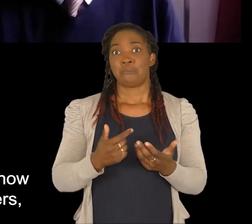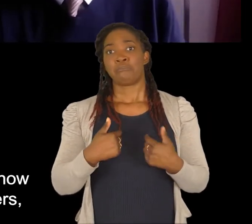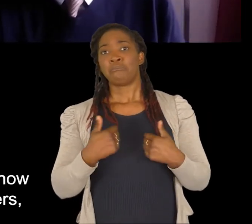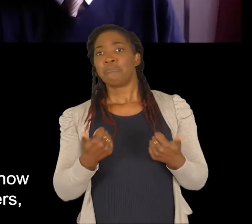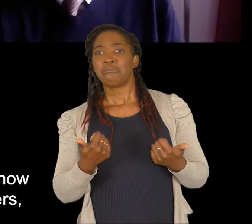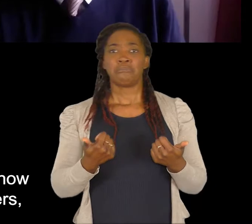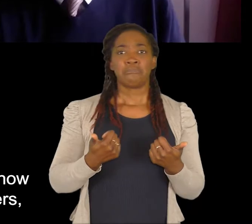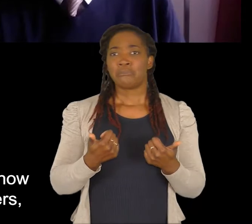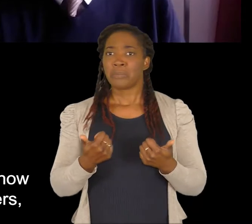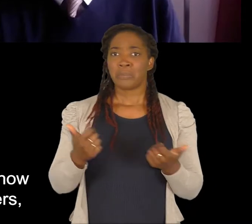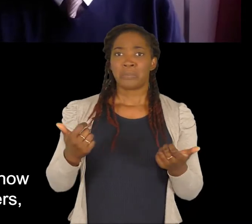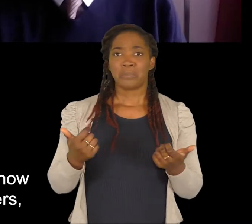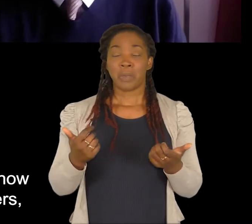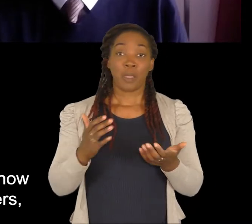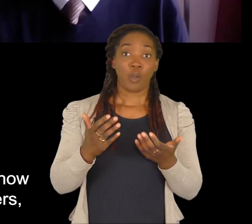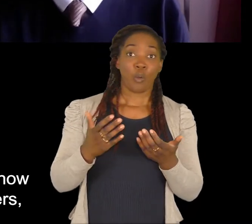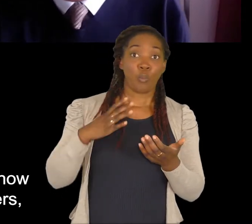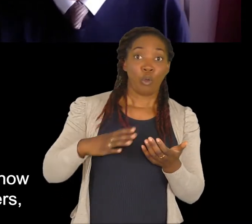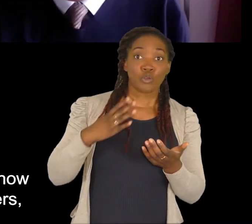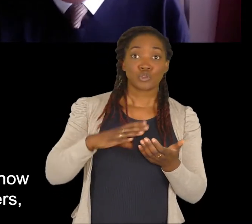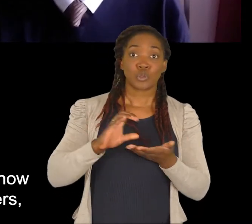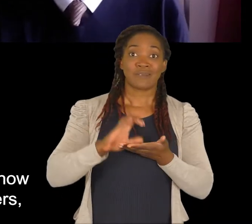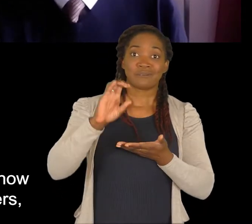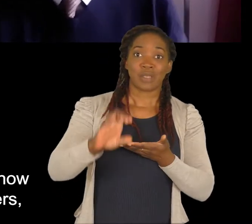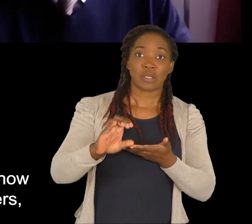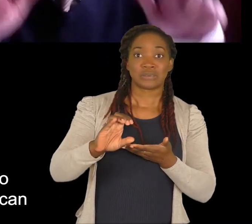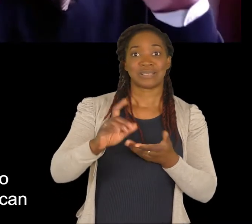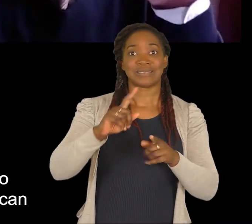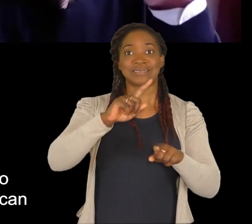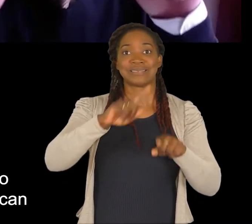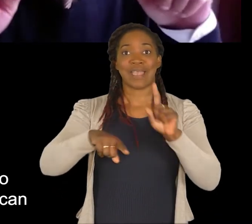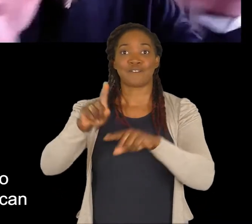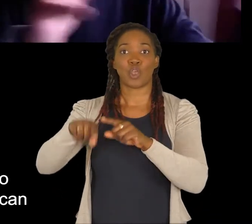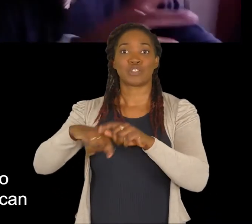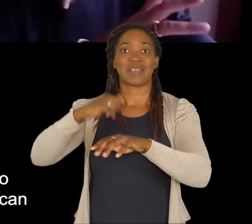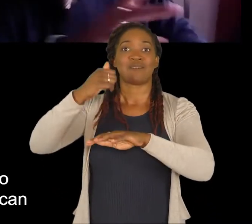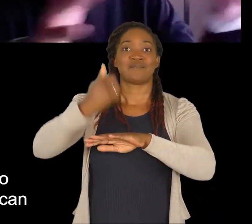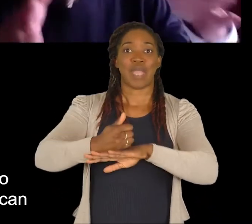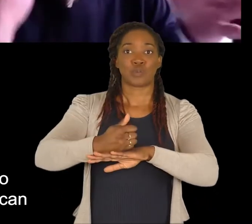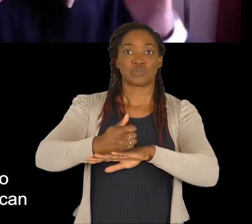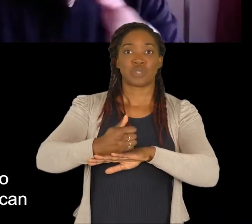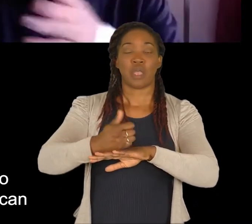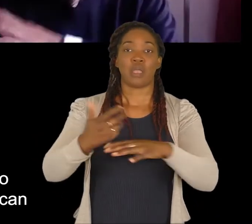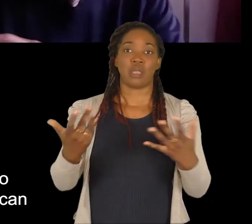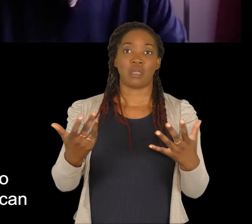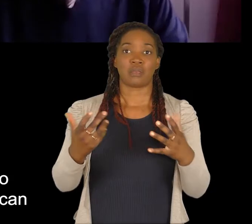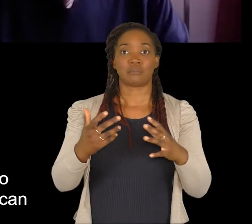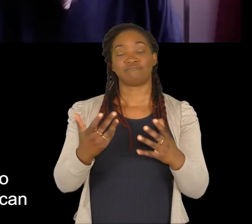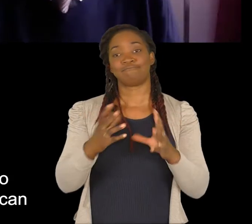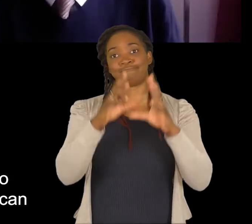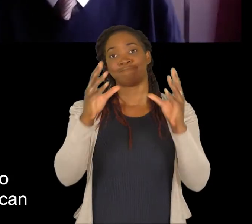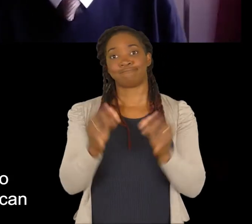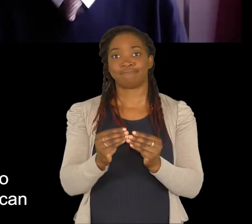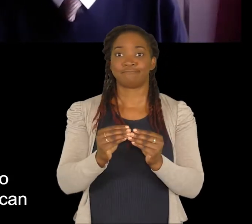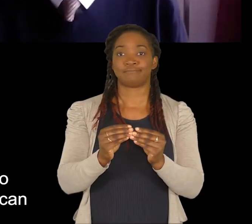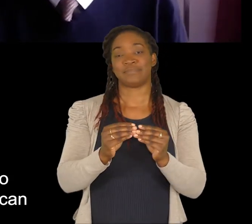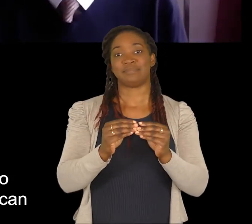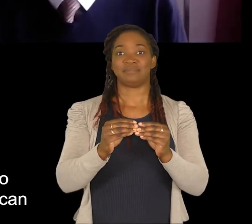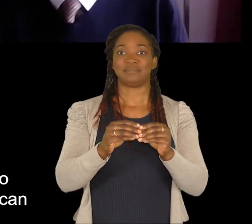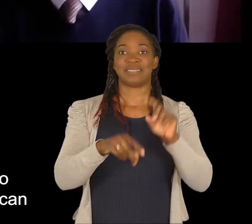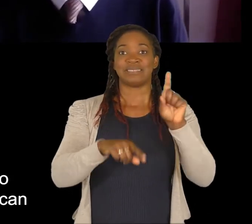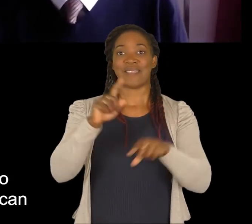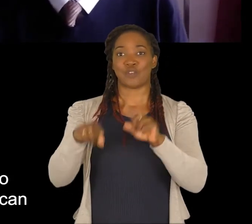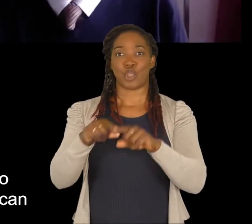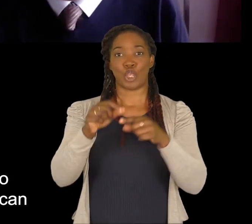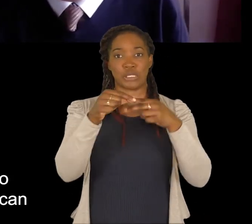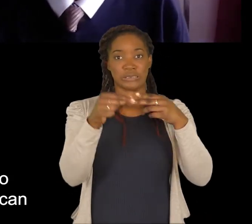that are open to investing in diverse founders, you know, diverse, you know, being all the streams of diversity that there's ever